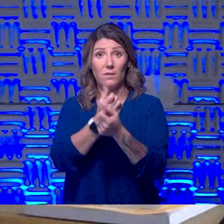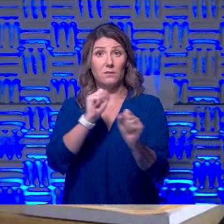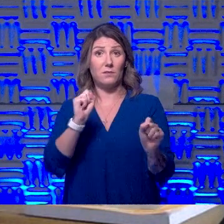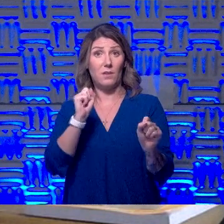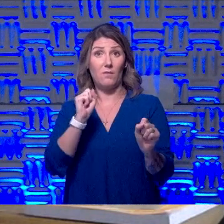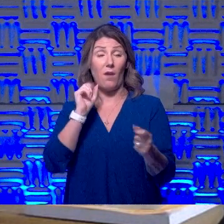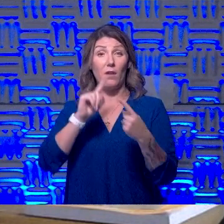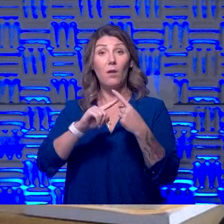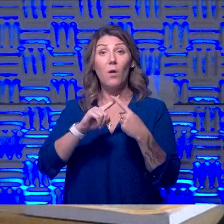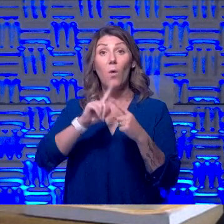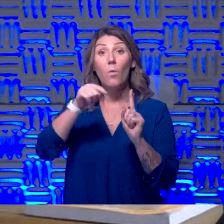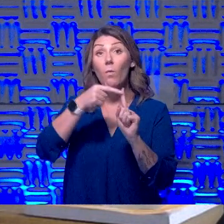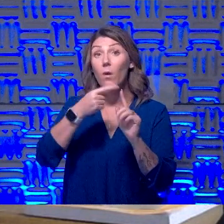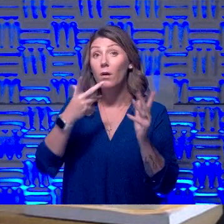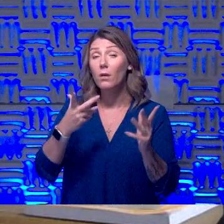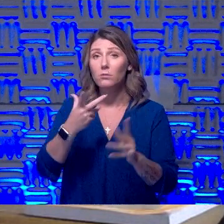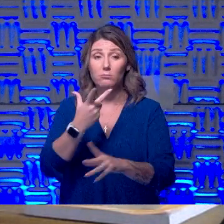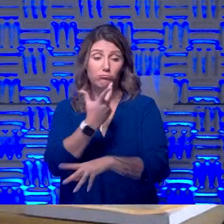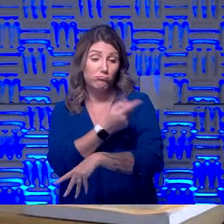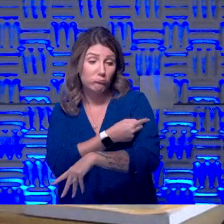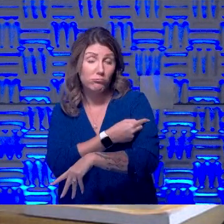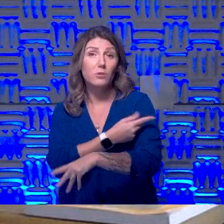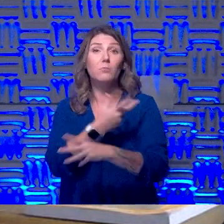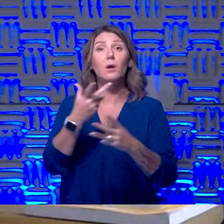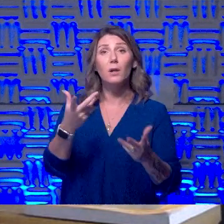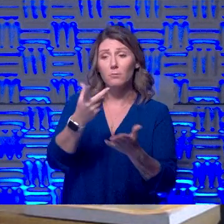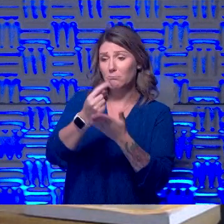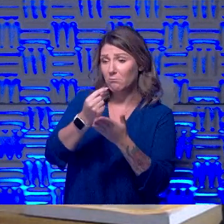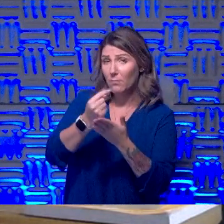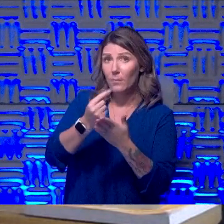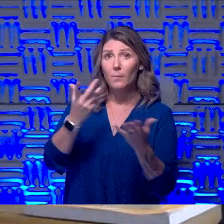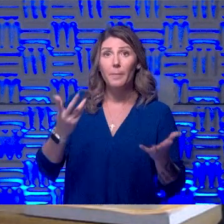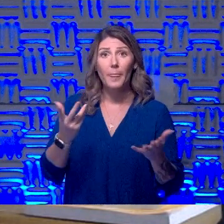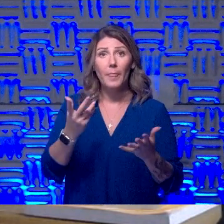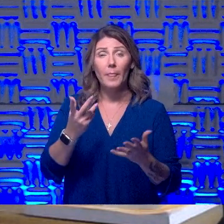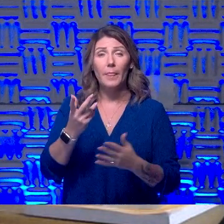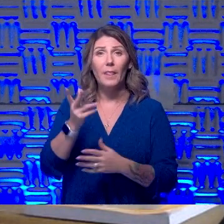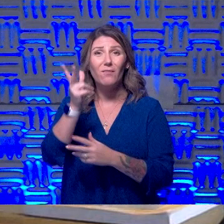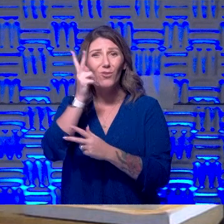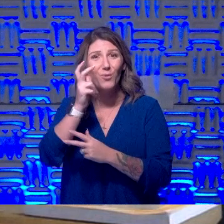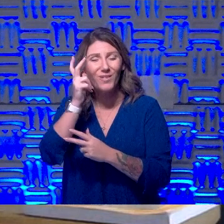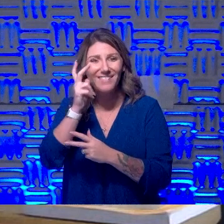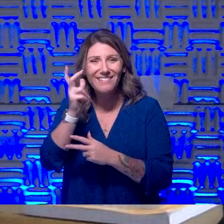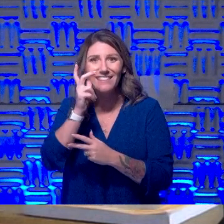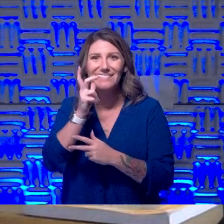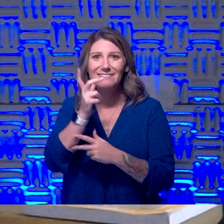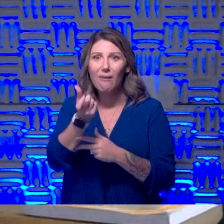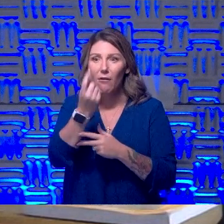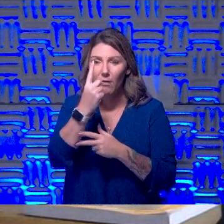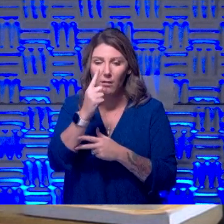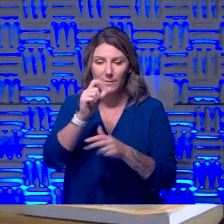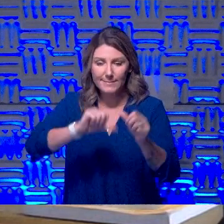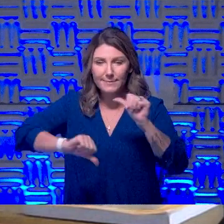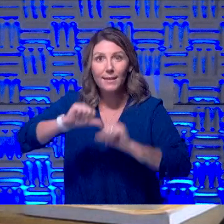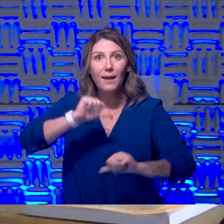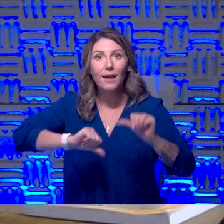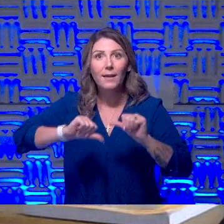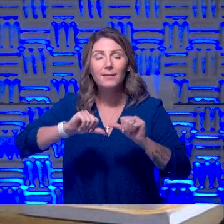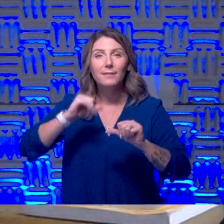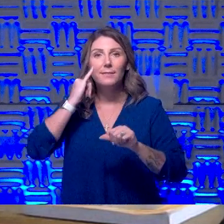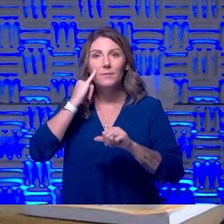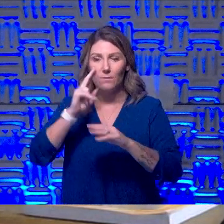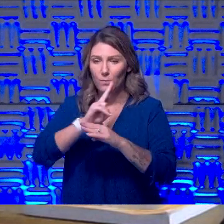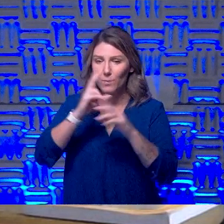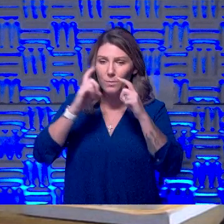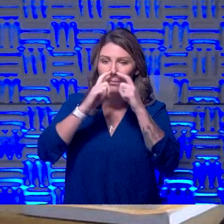have treatment, vaccine, and all those things. So if we listen to the science in the meantime, if we wear a mask, if